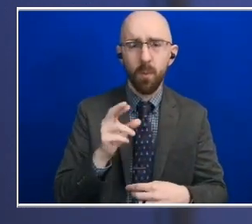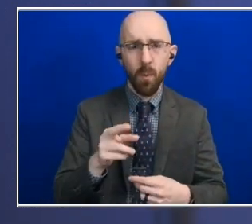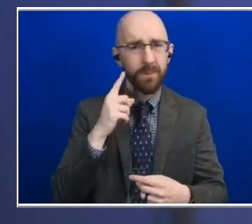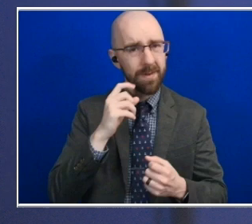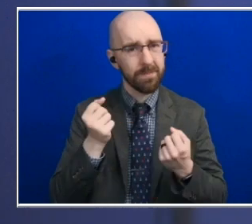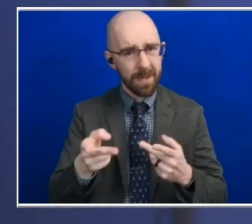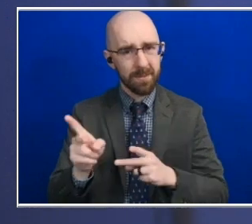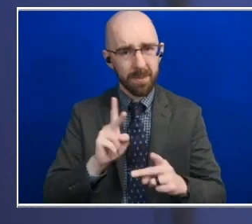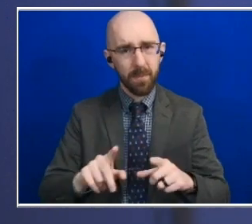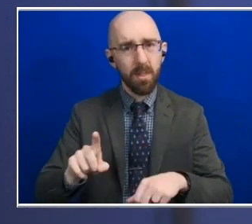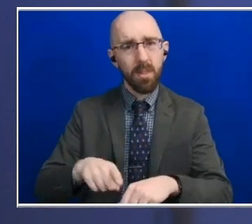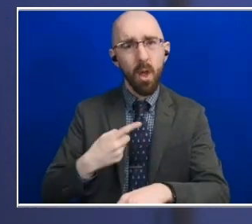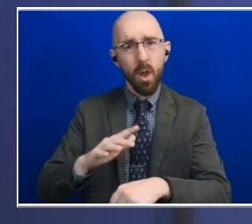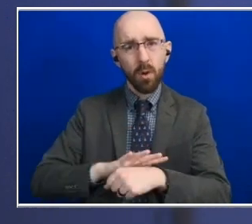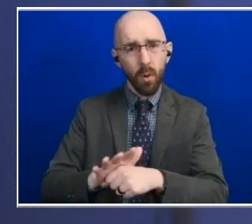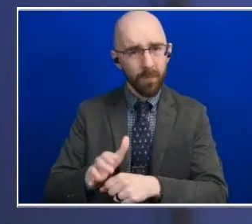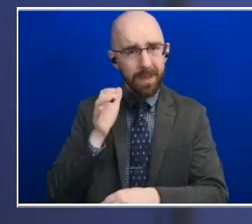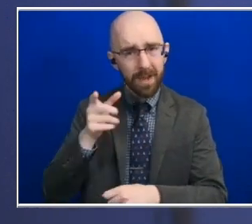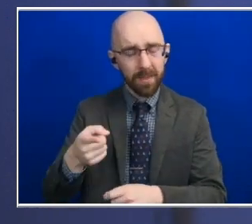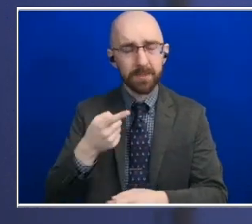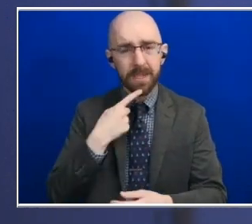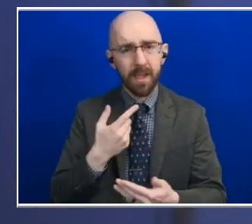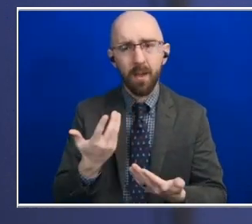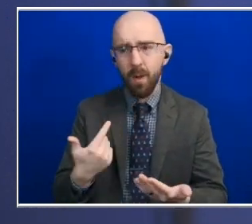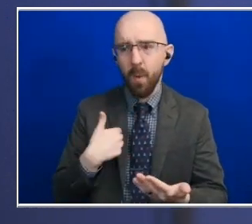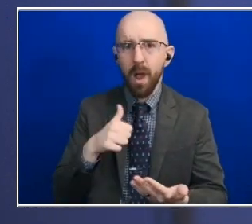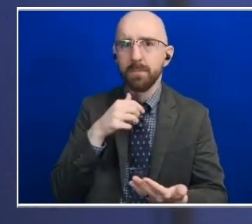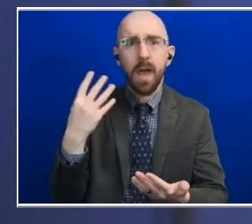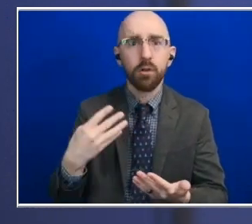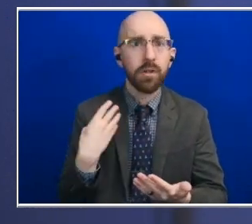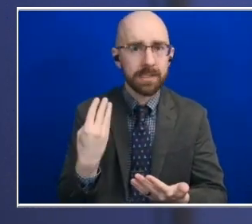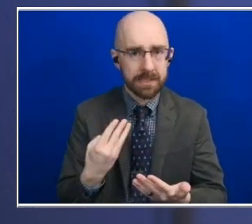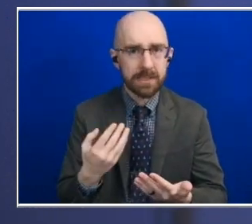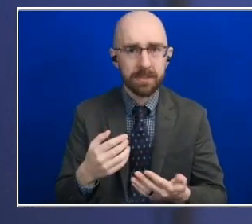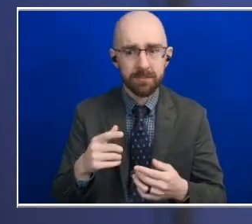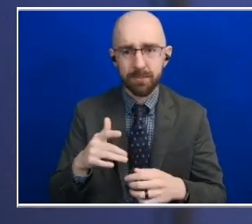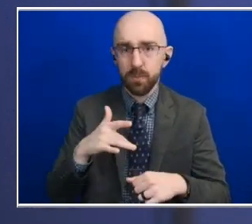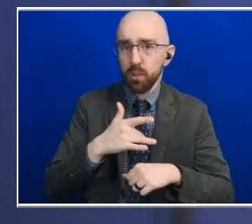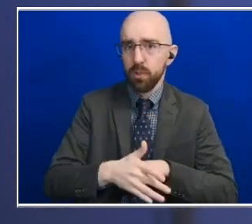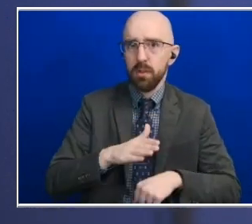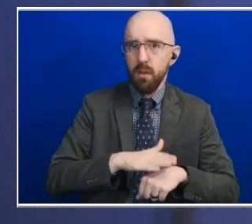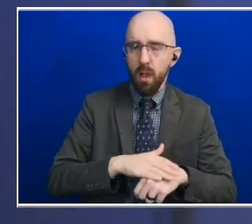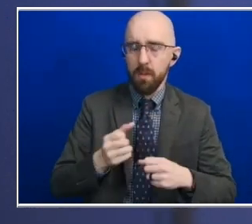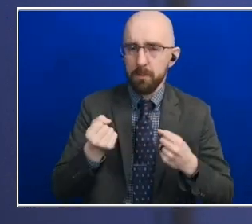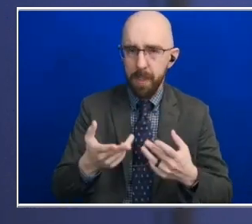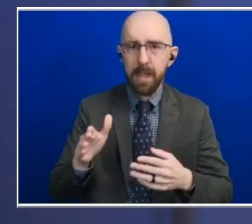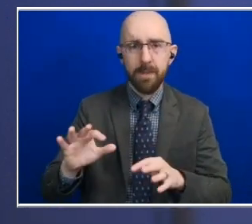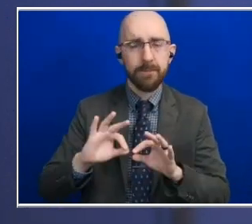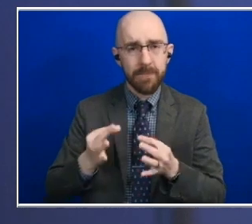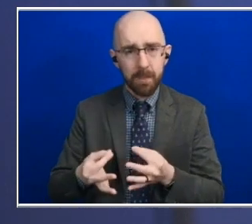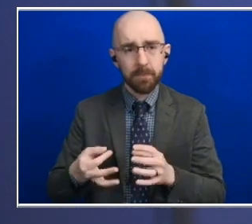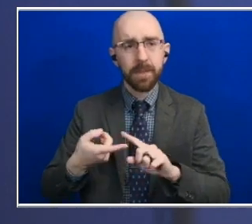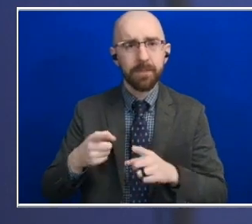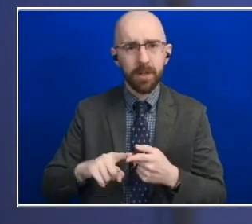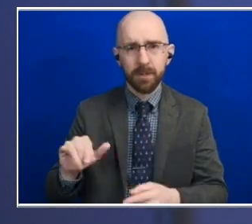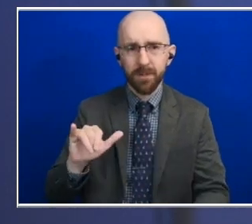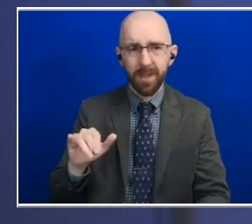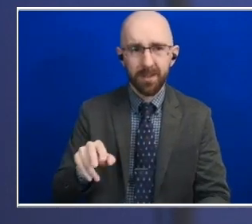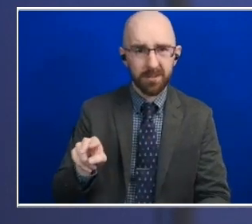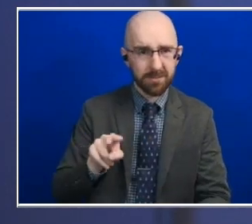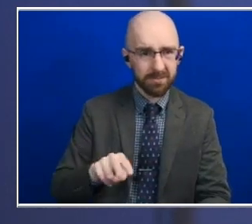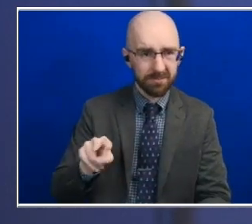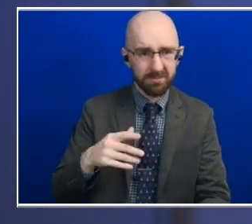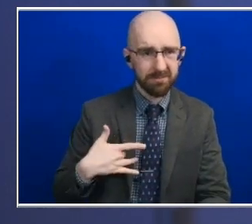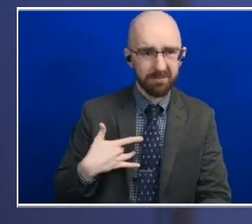people say, oh, I'm not crazy, especially early on, because so many of their family and friends were like, what is going on? They didn't